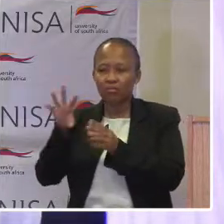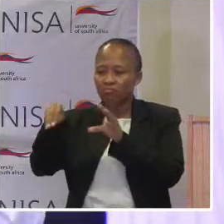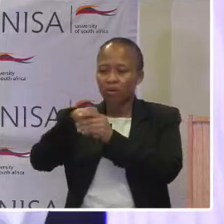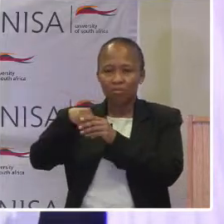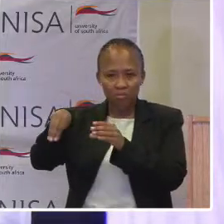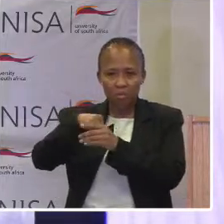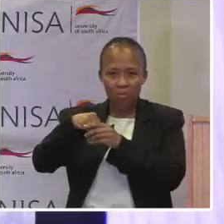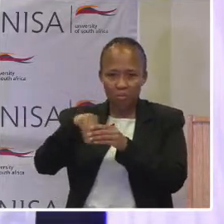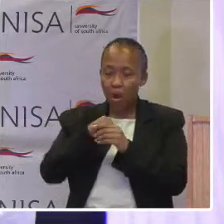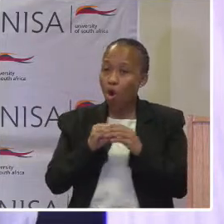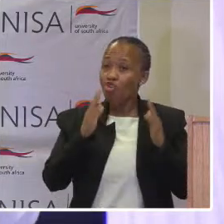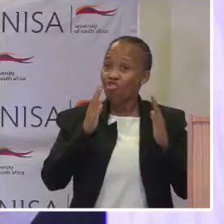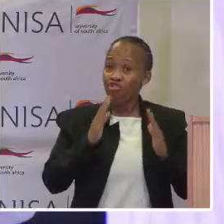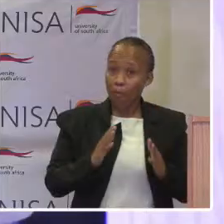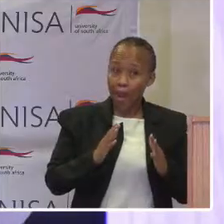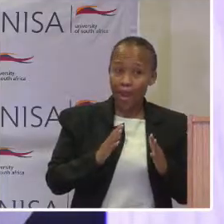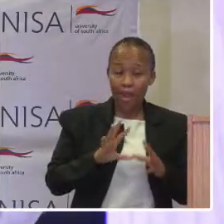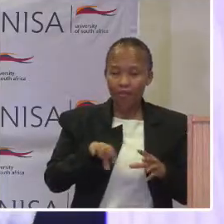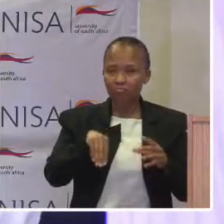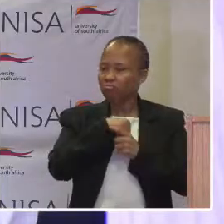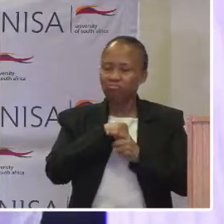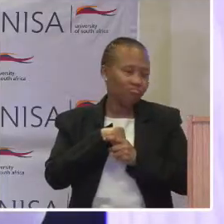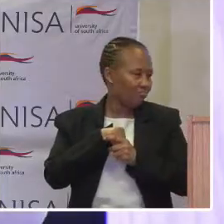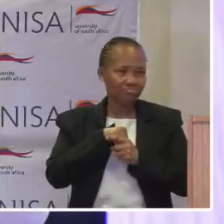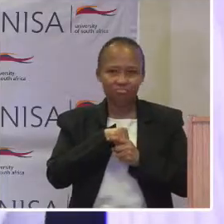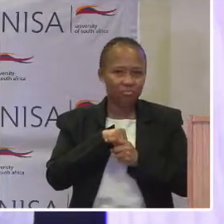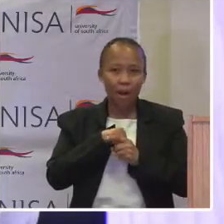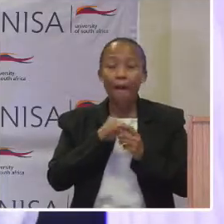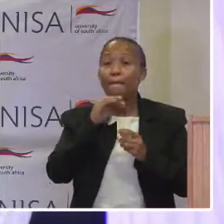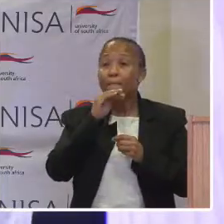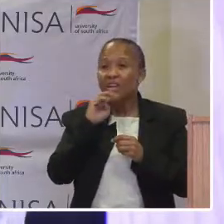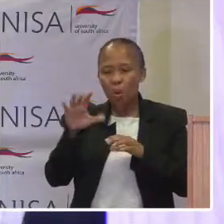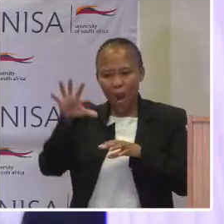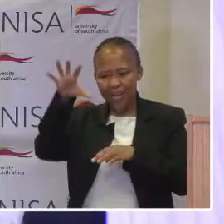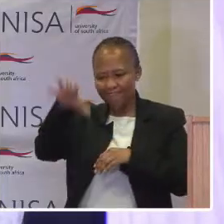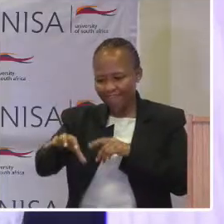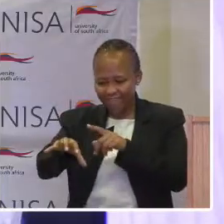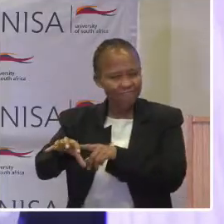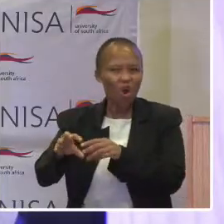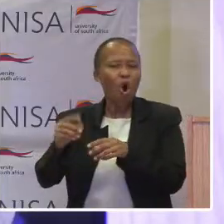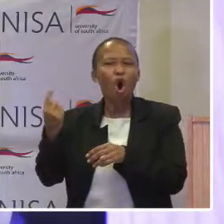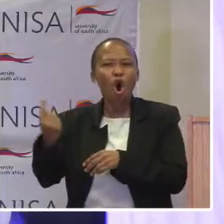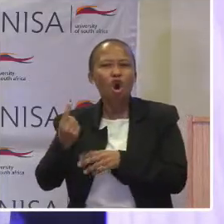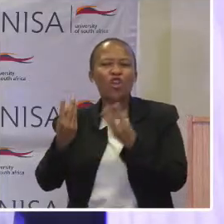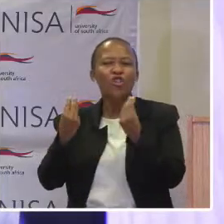is cargo. They are a hub to move things.